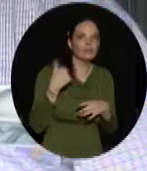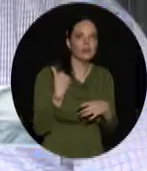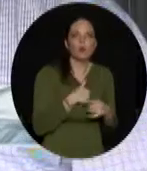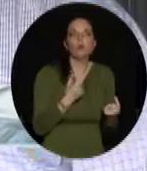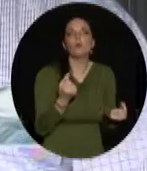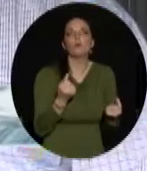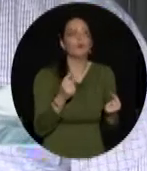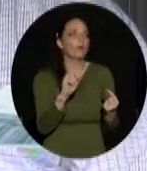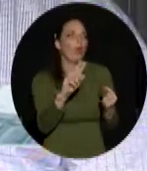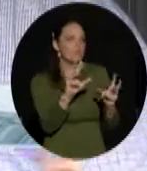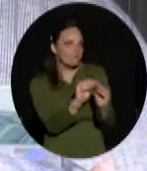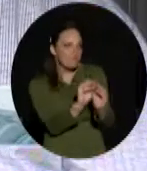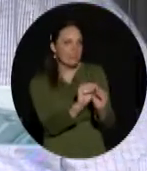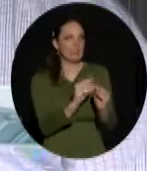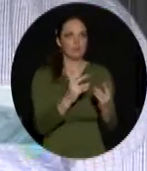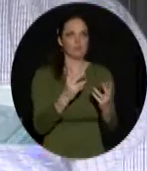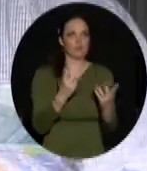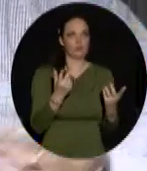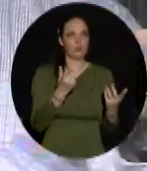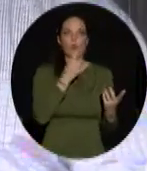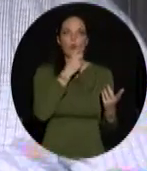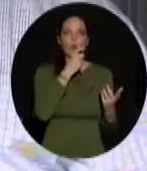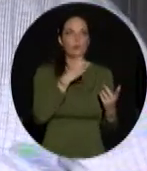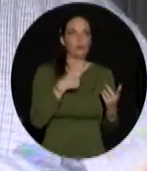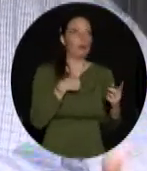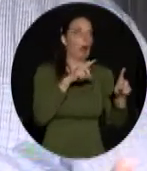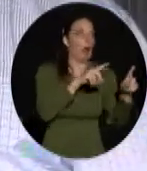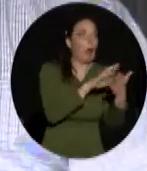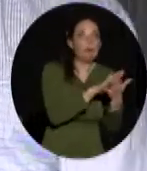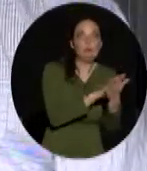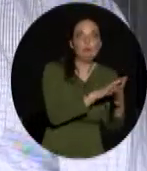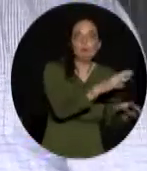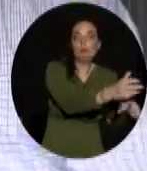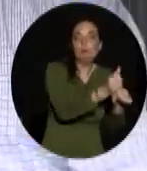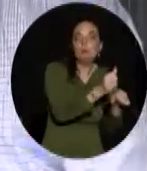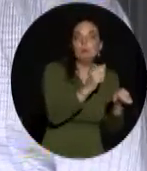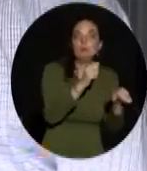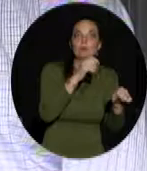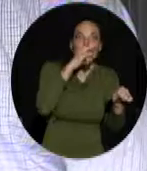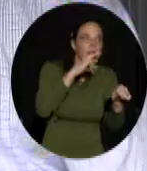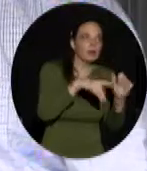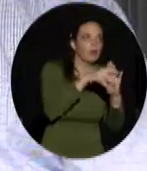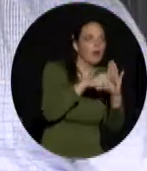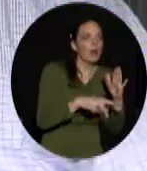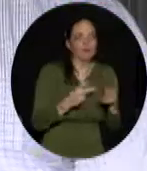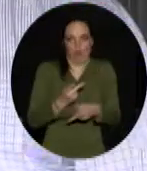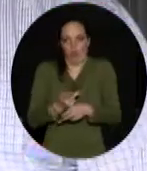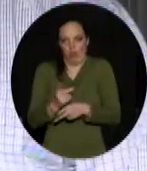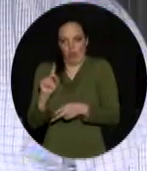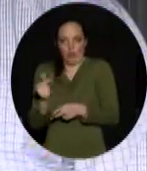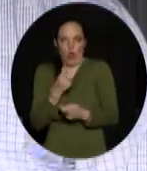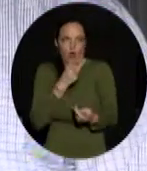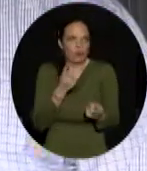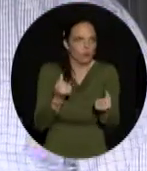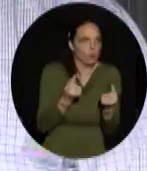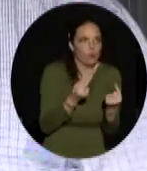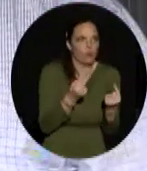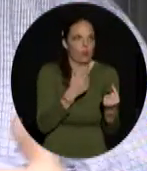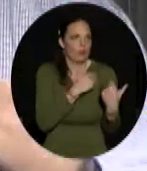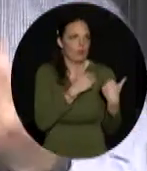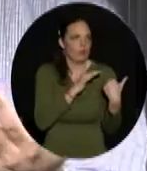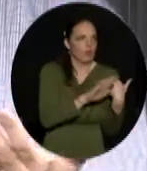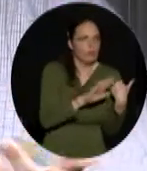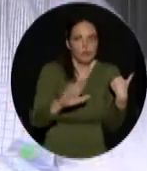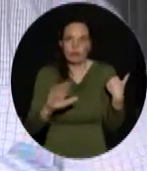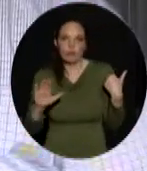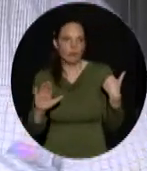meet? What are kind of the rallying points? Who's going to pick up the kids from school? Who's going to take after the dog? All those sorts of things. So